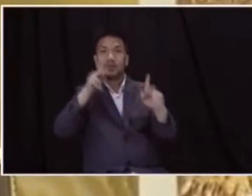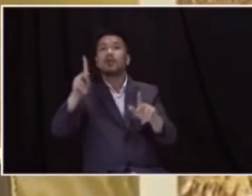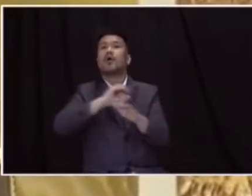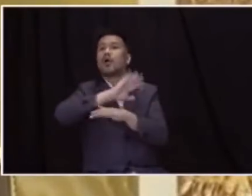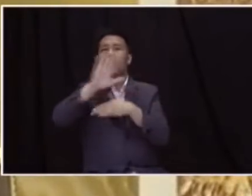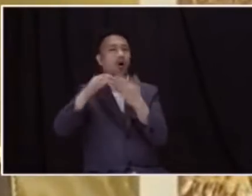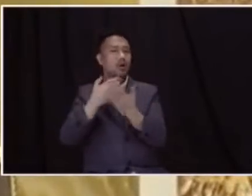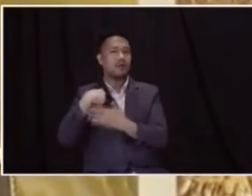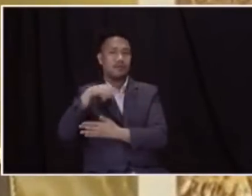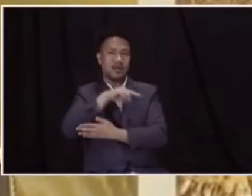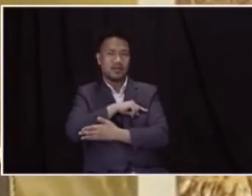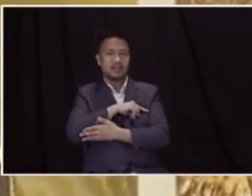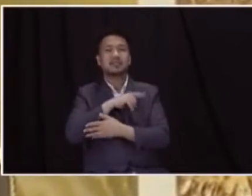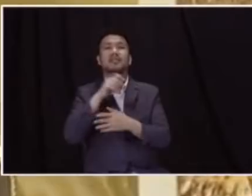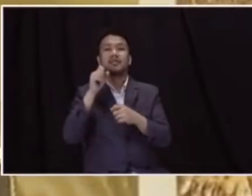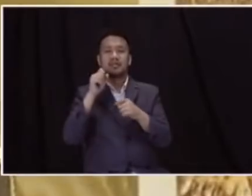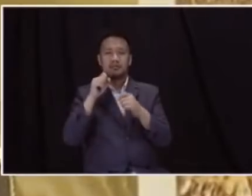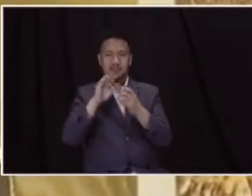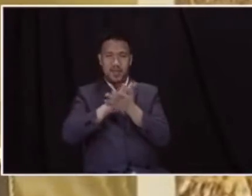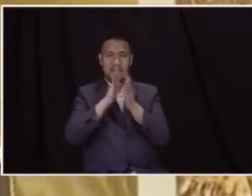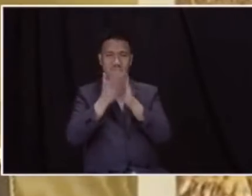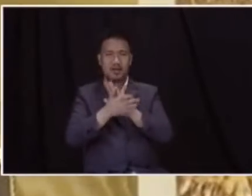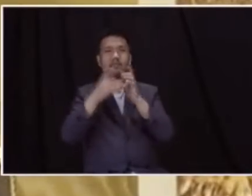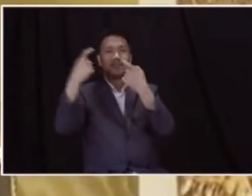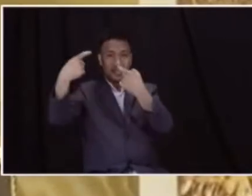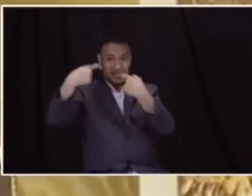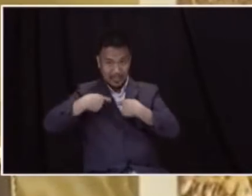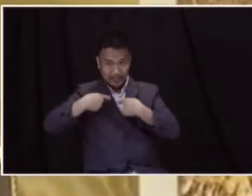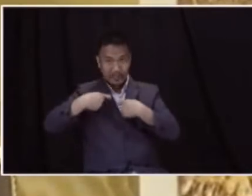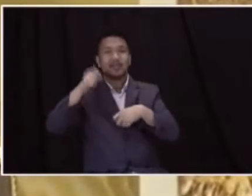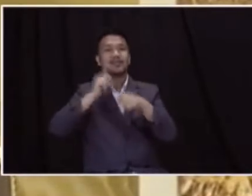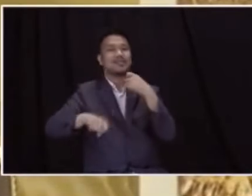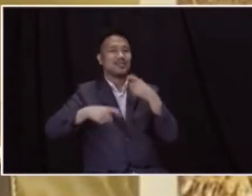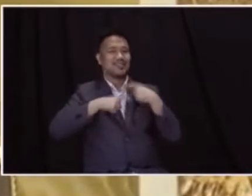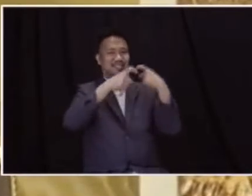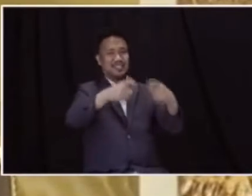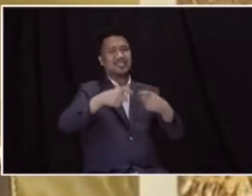us are therefore gifted to give.